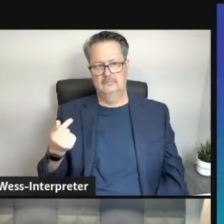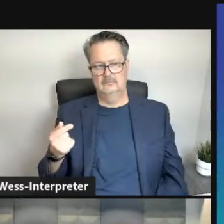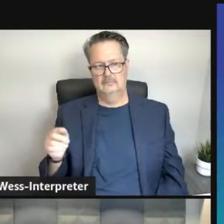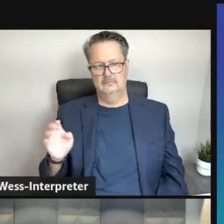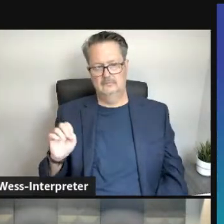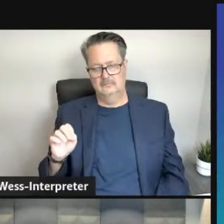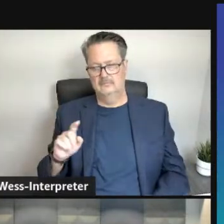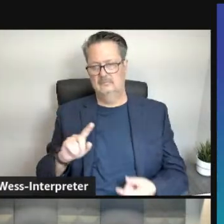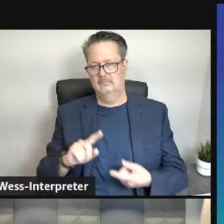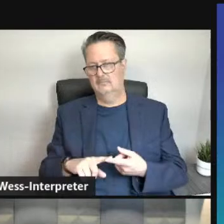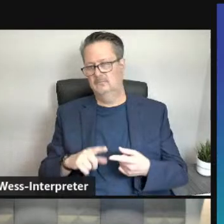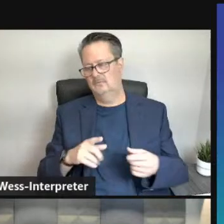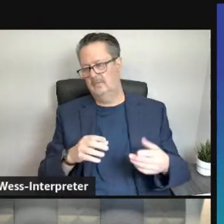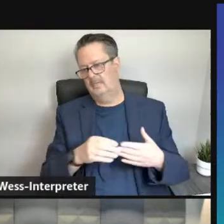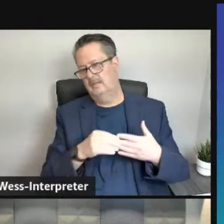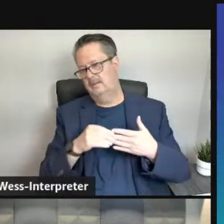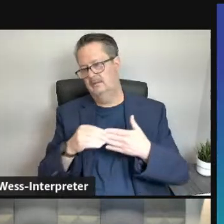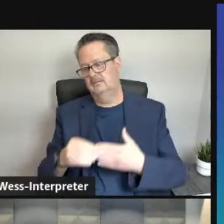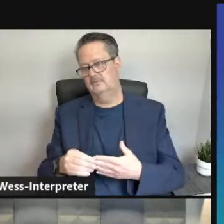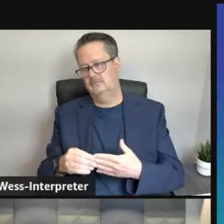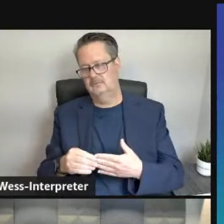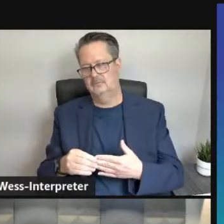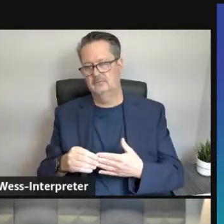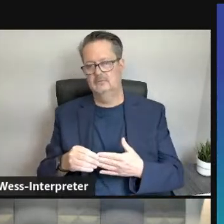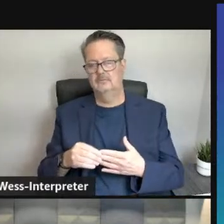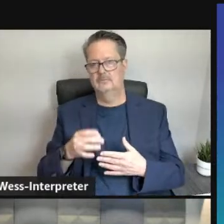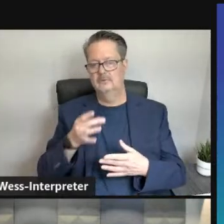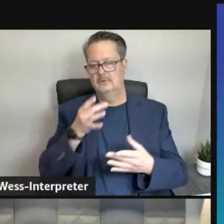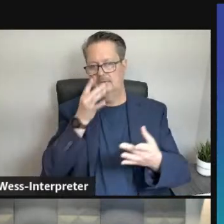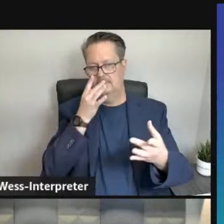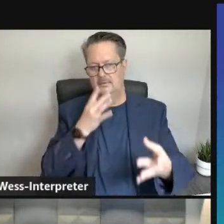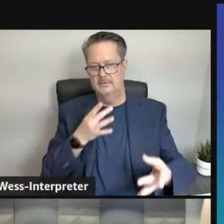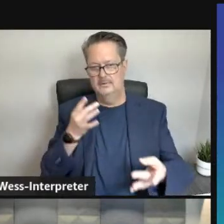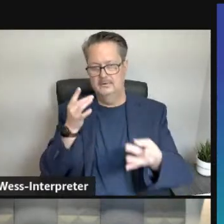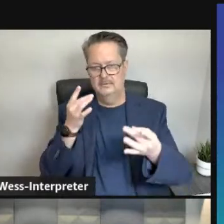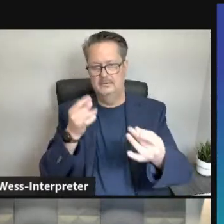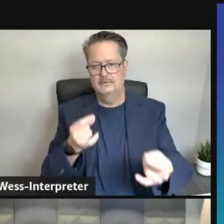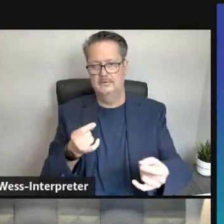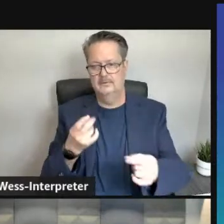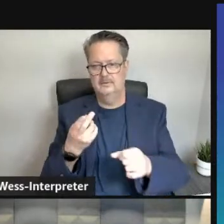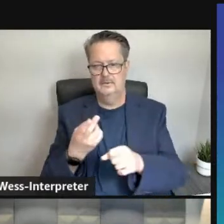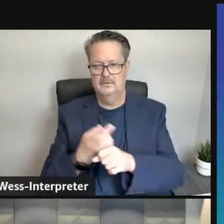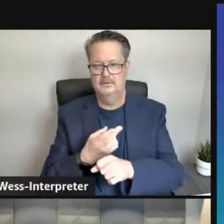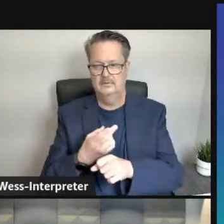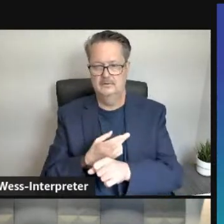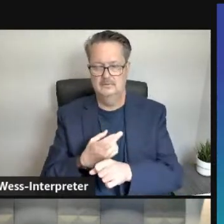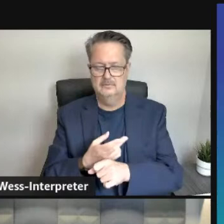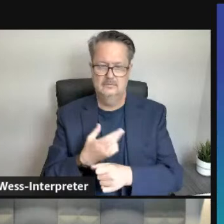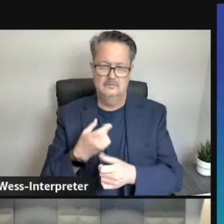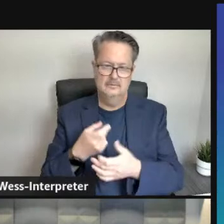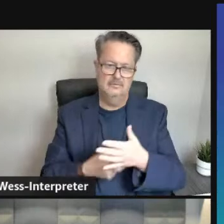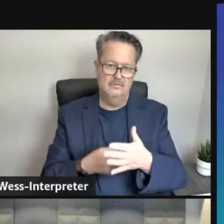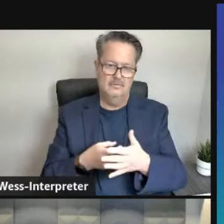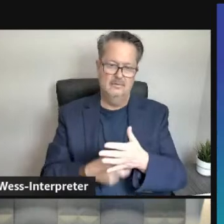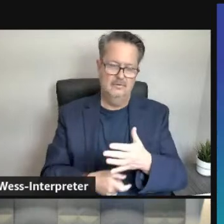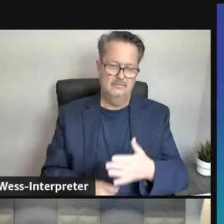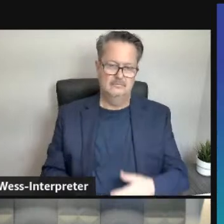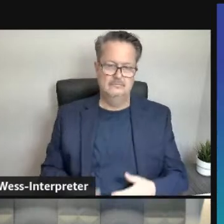resource utilization and efficient scaling and reduce infrastructure costs. So the next